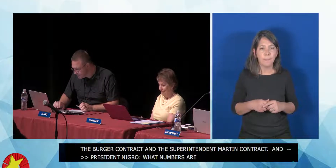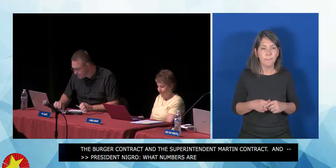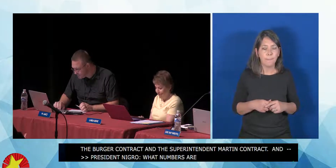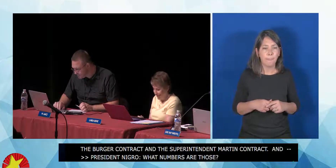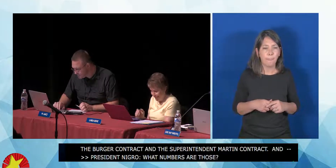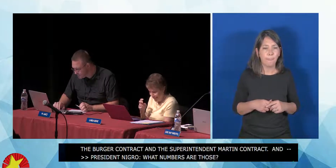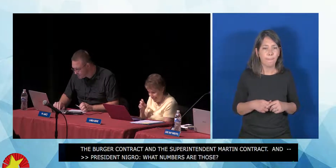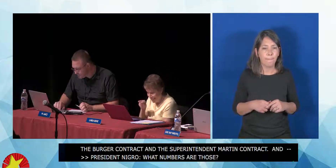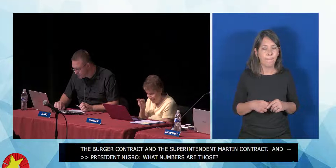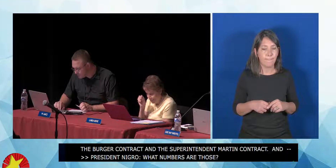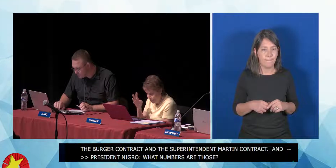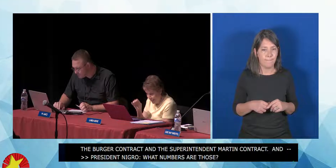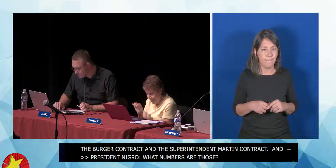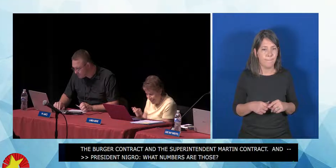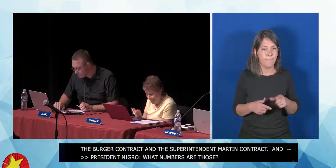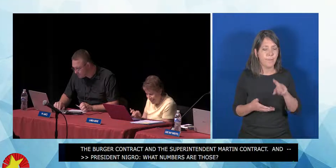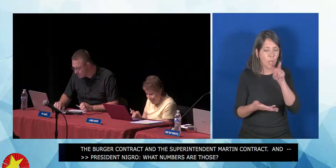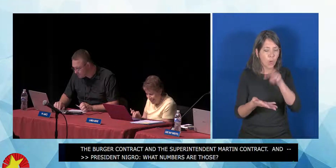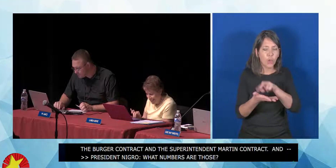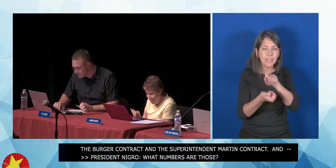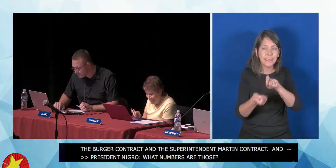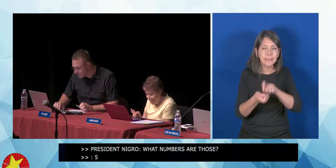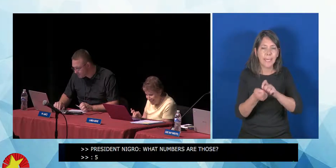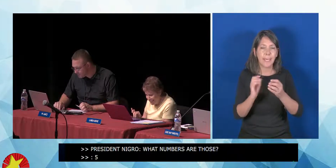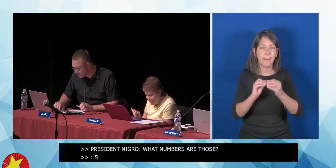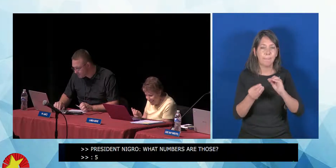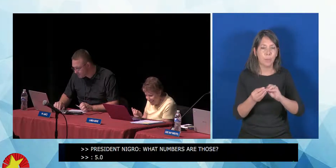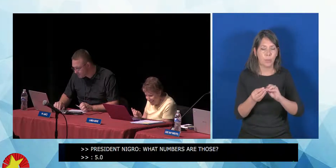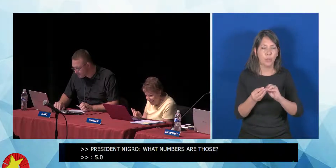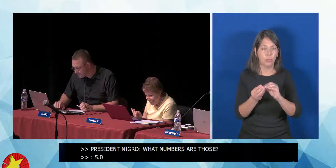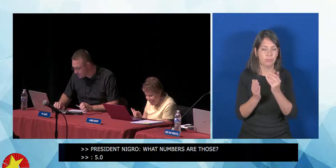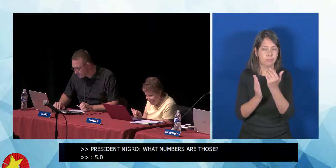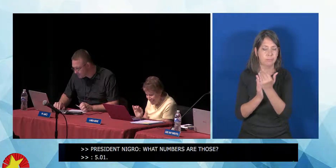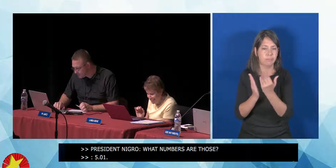601. 501. Let me get the numbers for you.